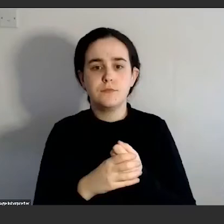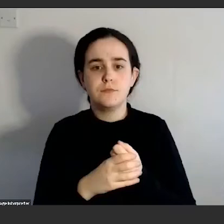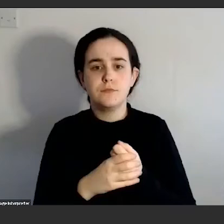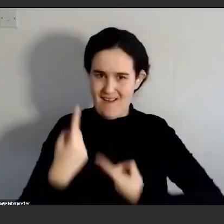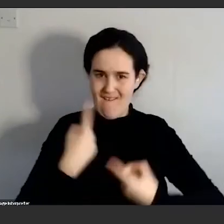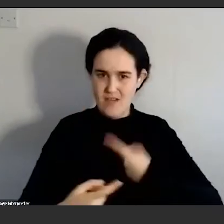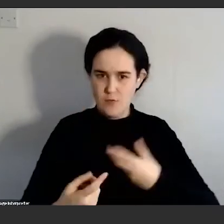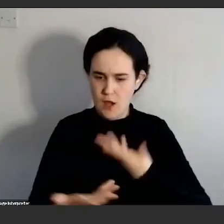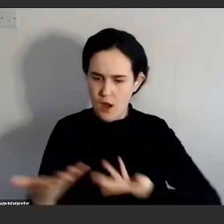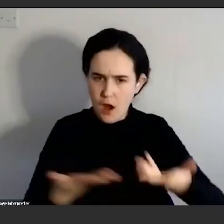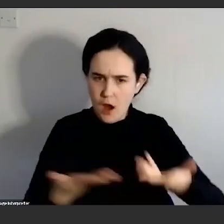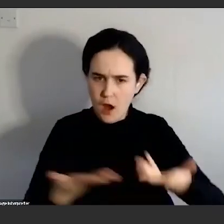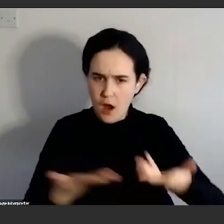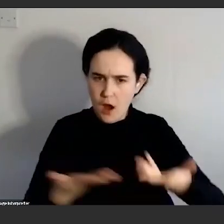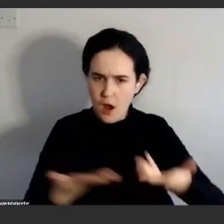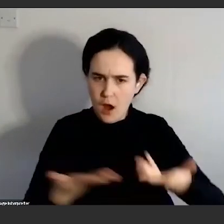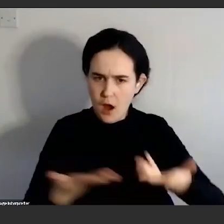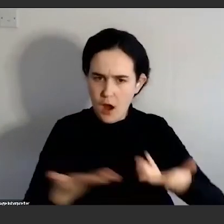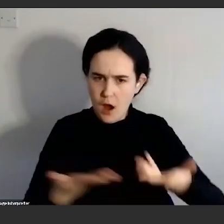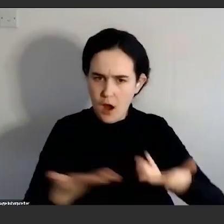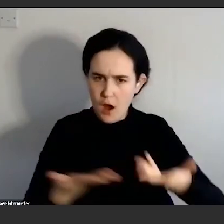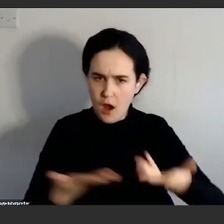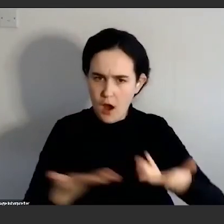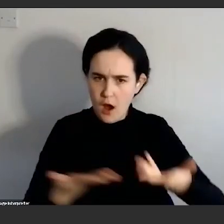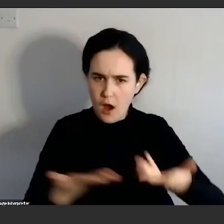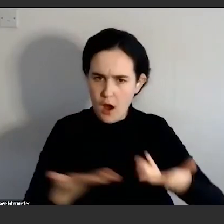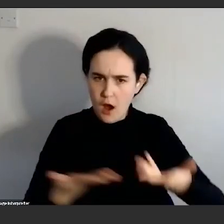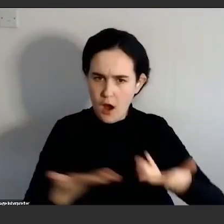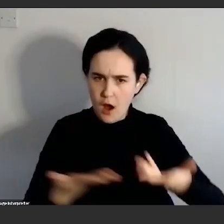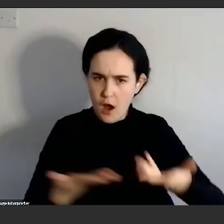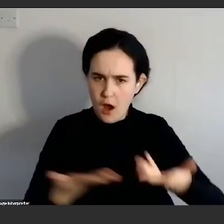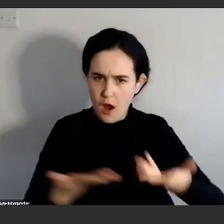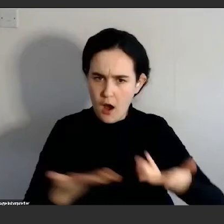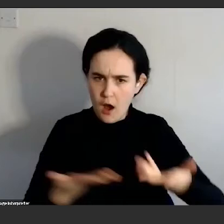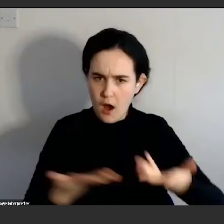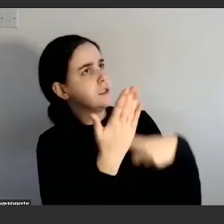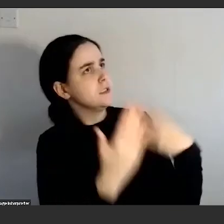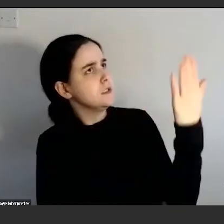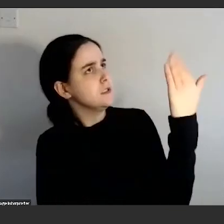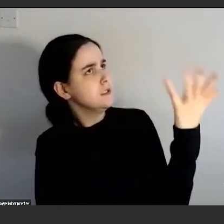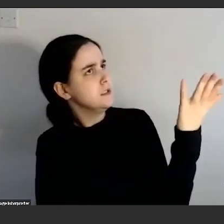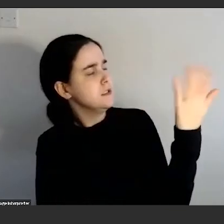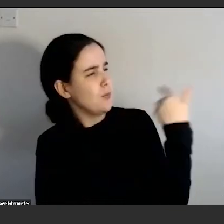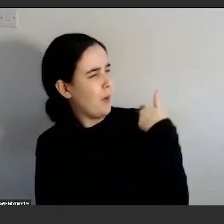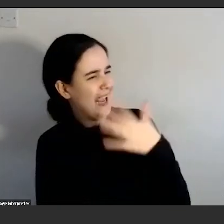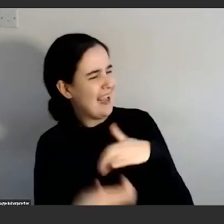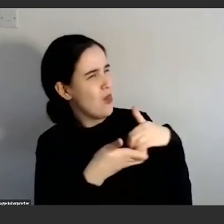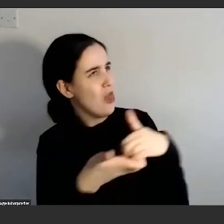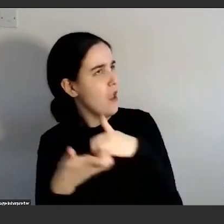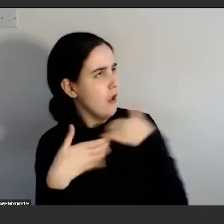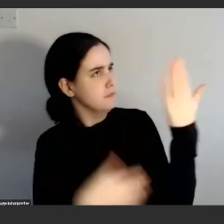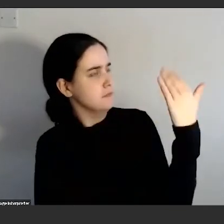to do what they have reason to value. Because by creating that enabling environment, in fact, we're addressing